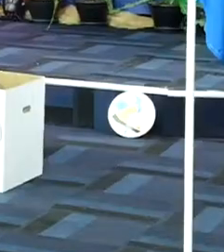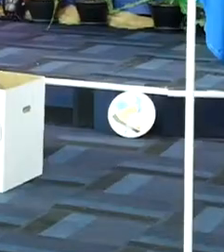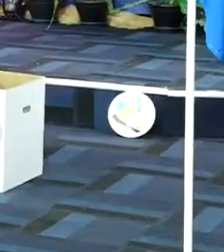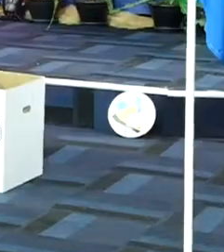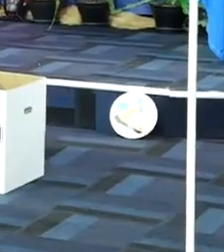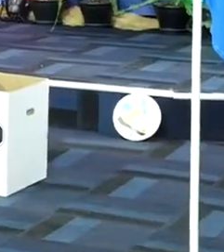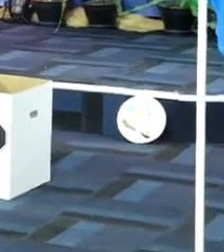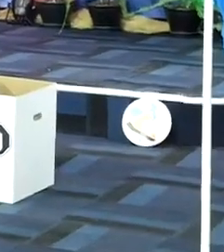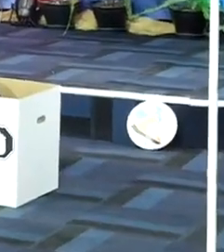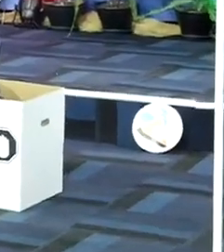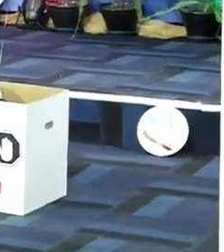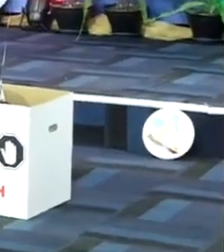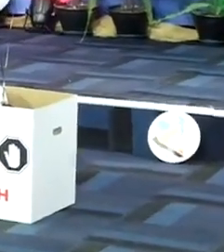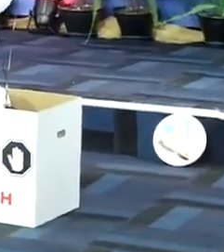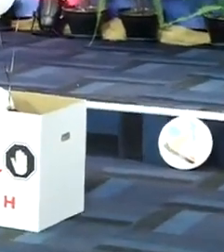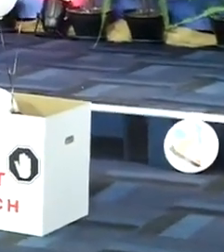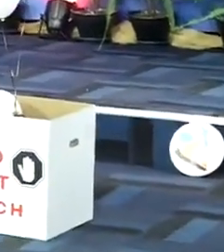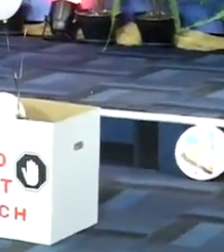And this one?